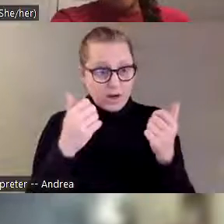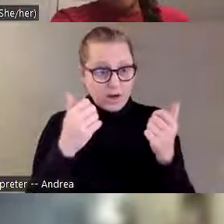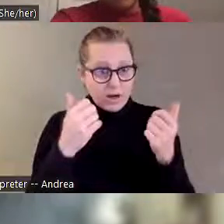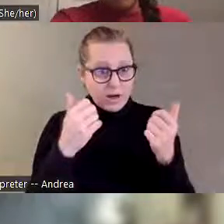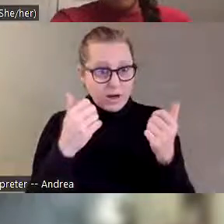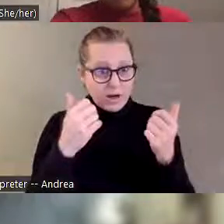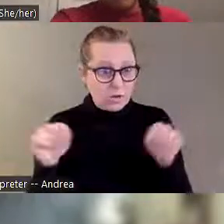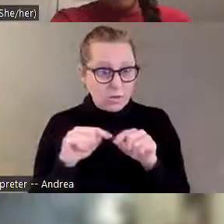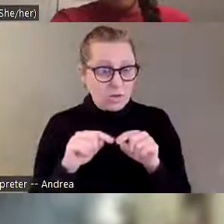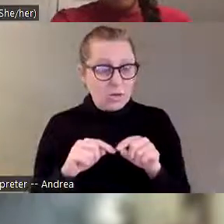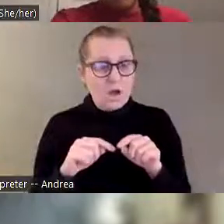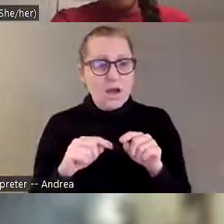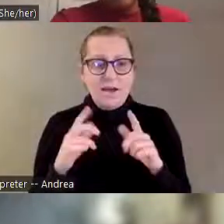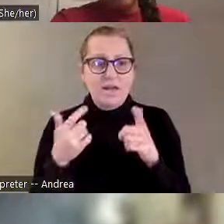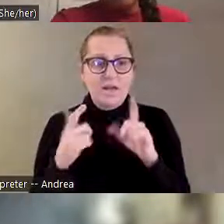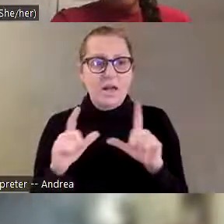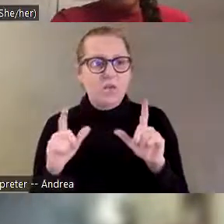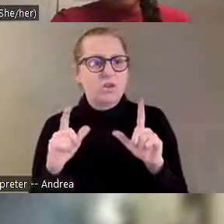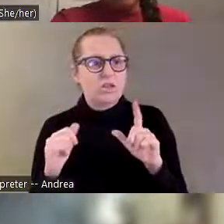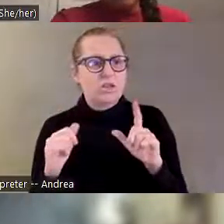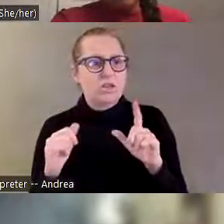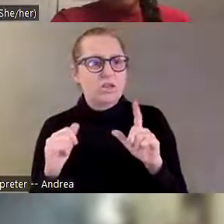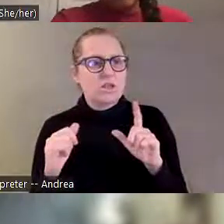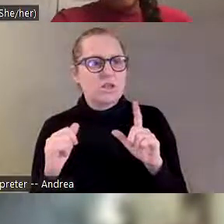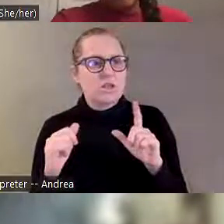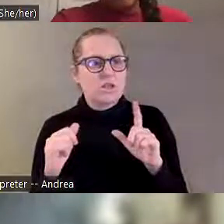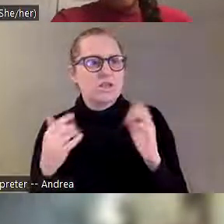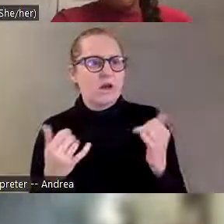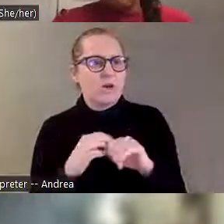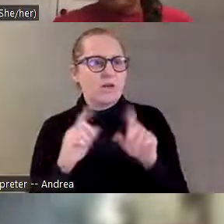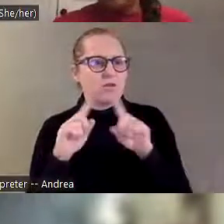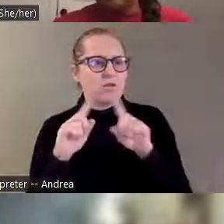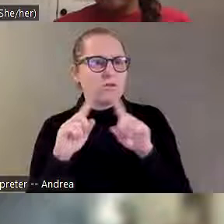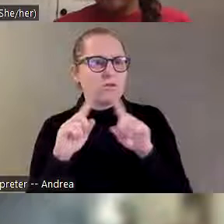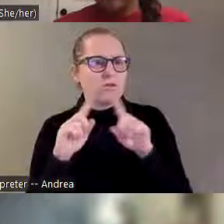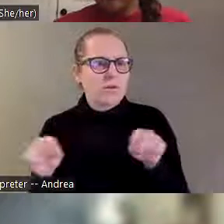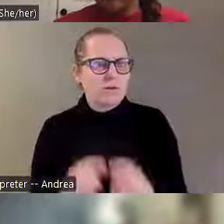document? The language that's currently in the document. In the document.